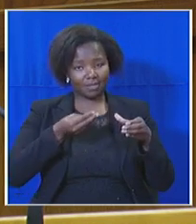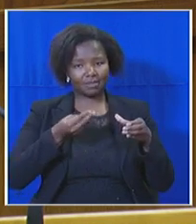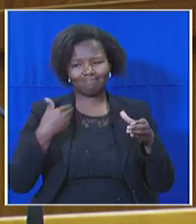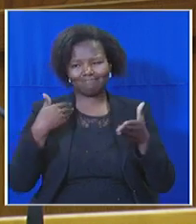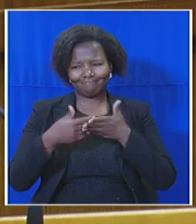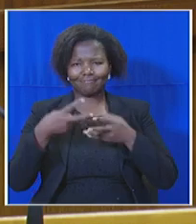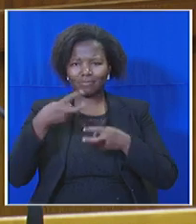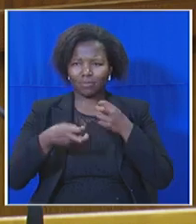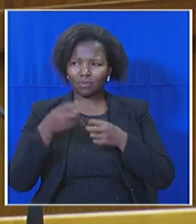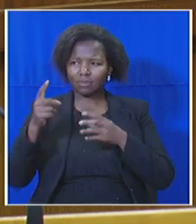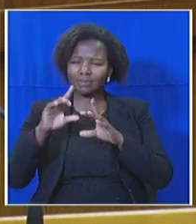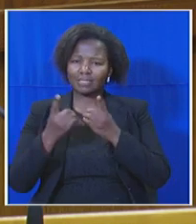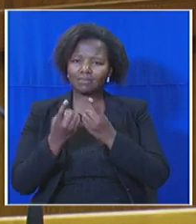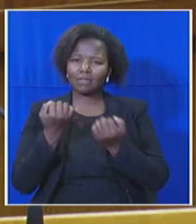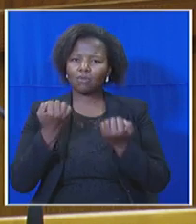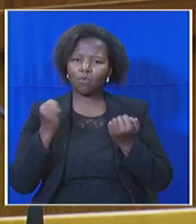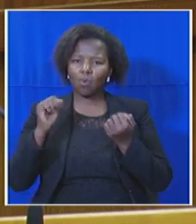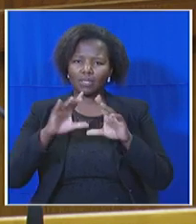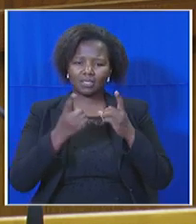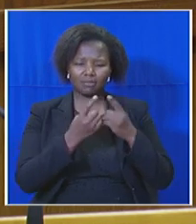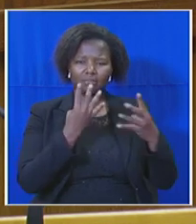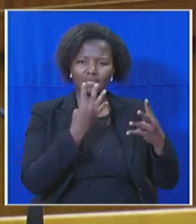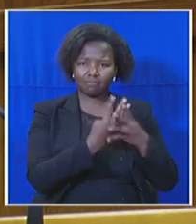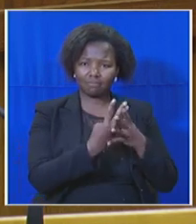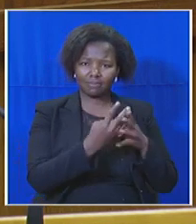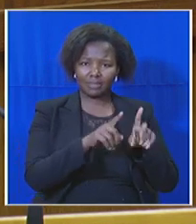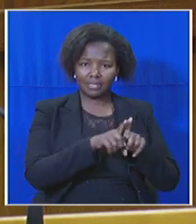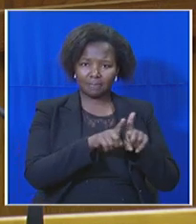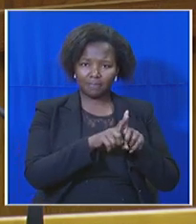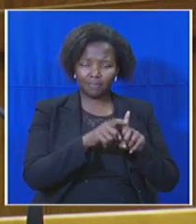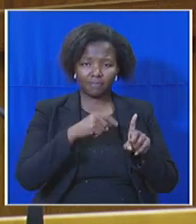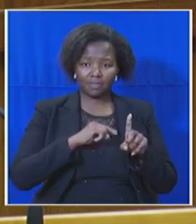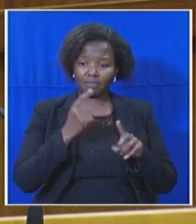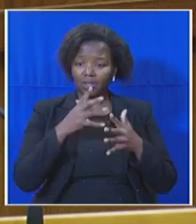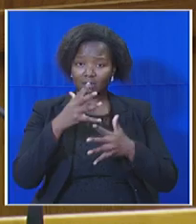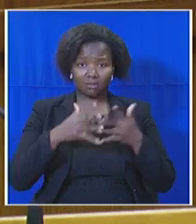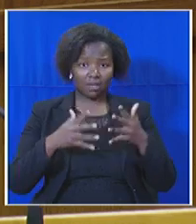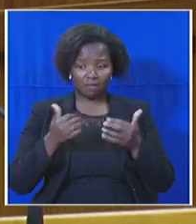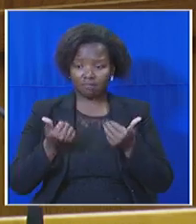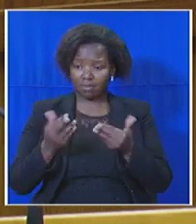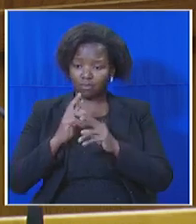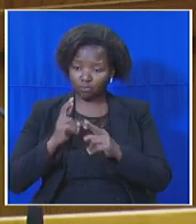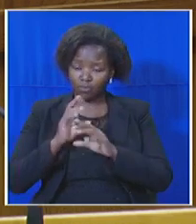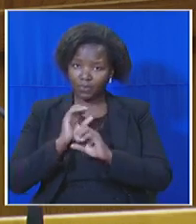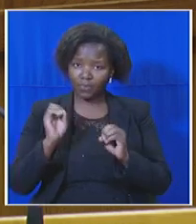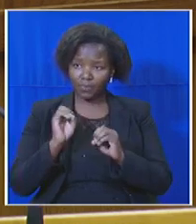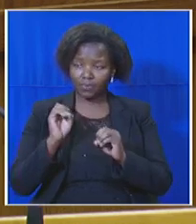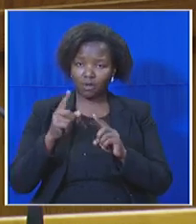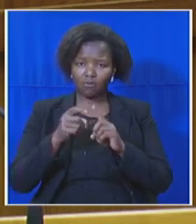Justice, Constitutional Development, and Correctional Services. It is not the first time that we have presented a report on the third-party